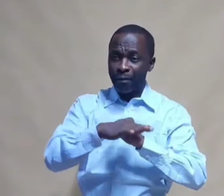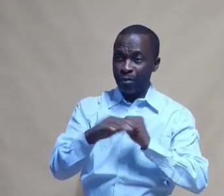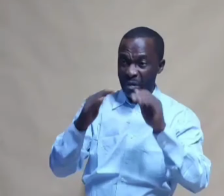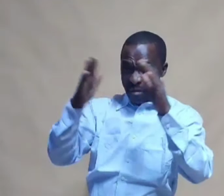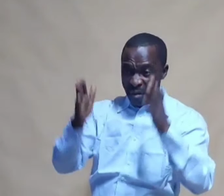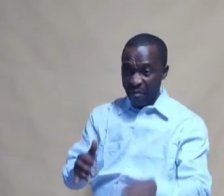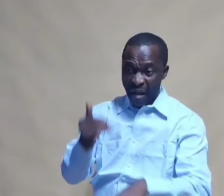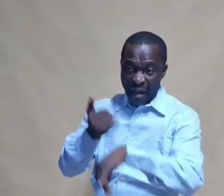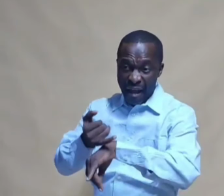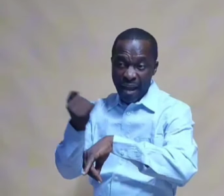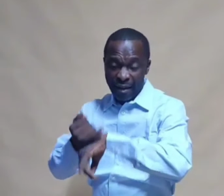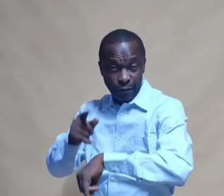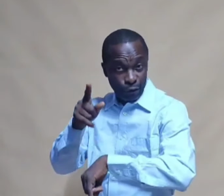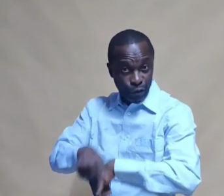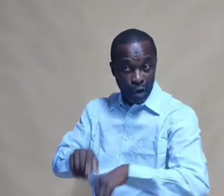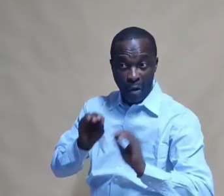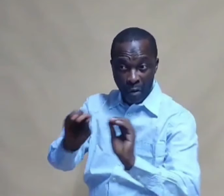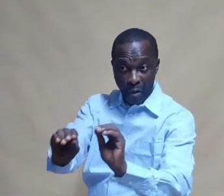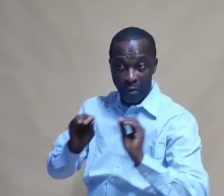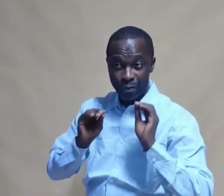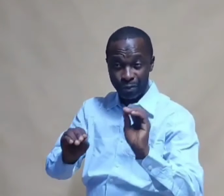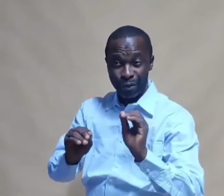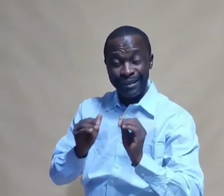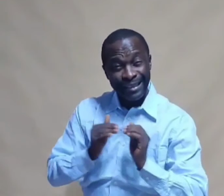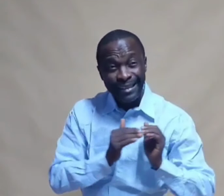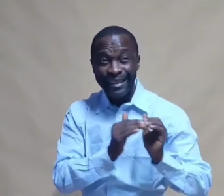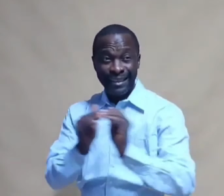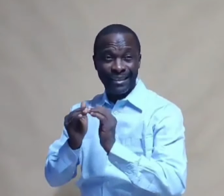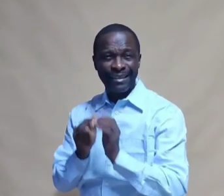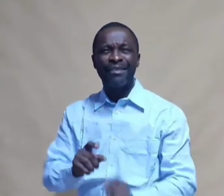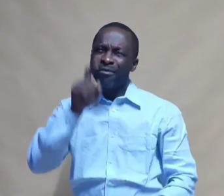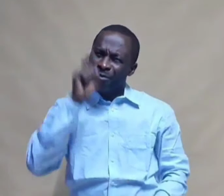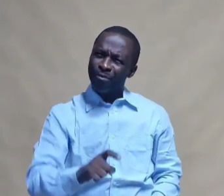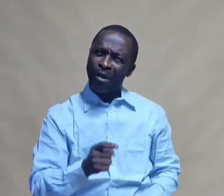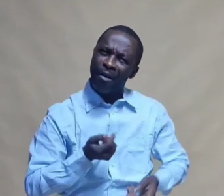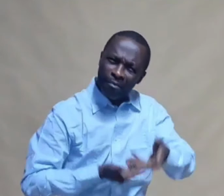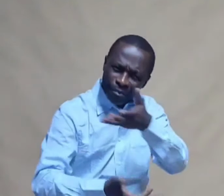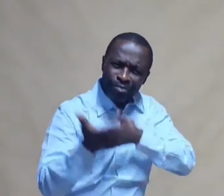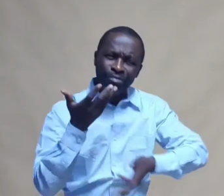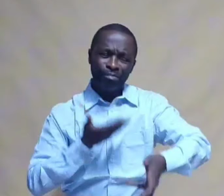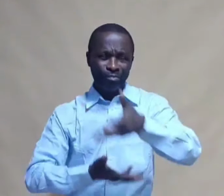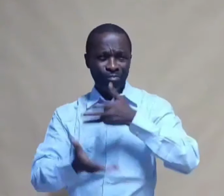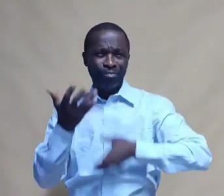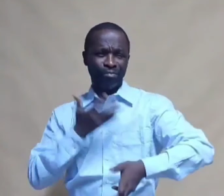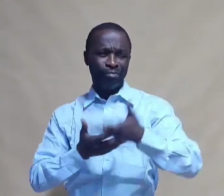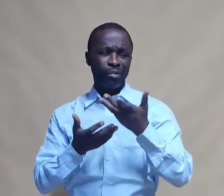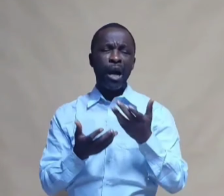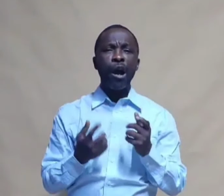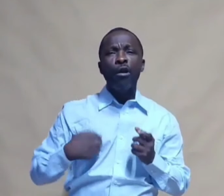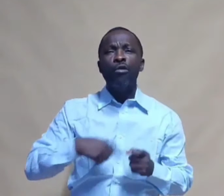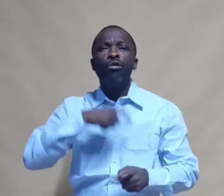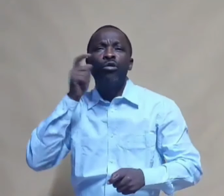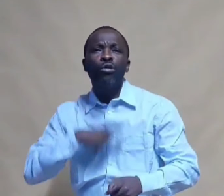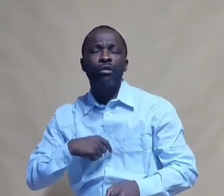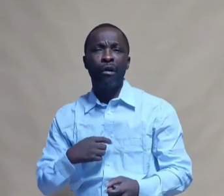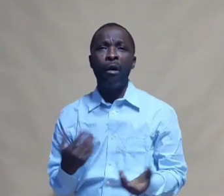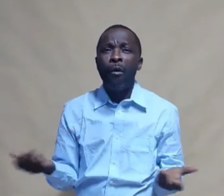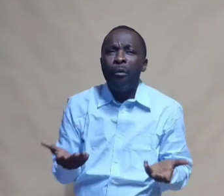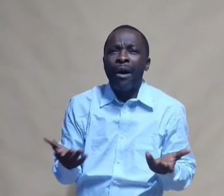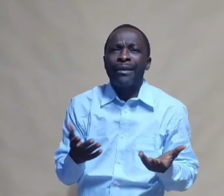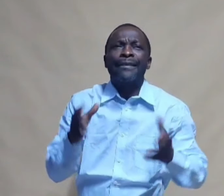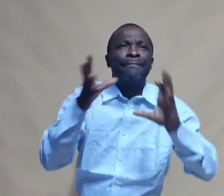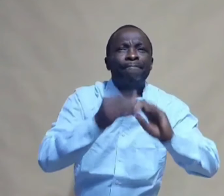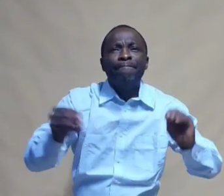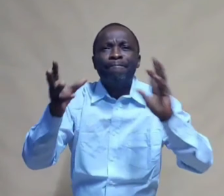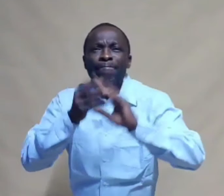institutions. Strengthen and enforce existing laws against racial discrimination. Development and implementation of